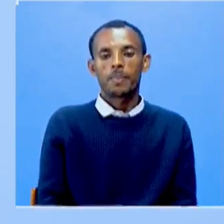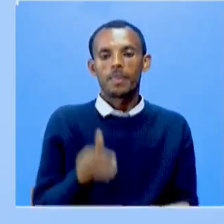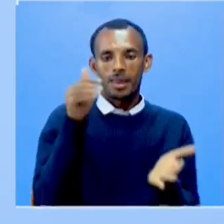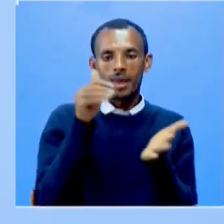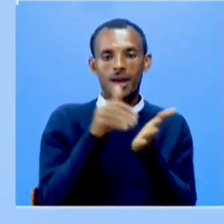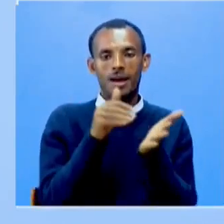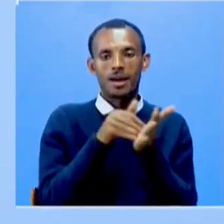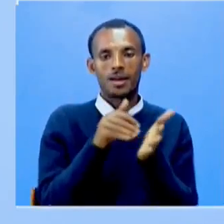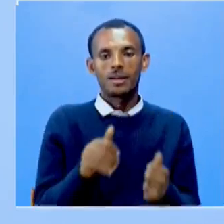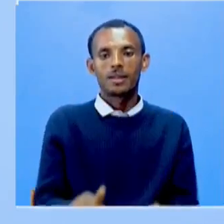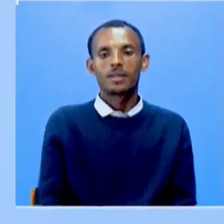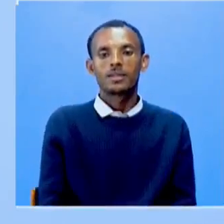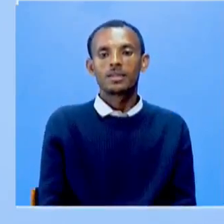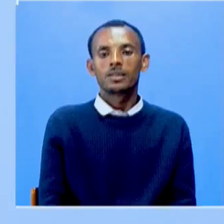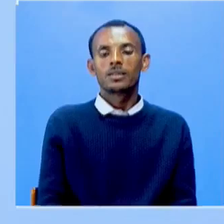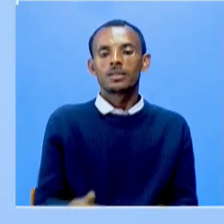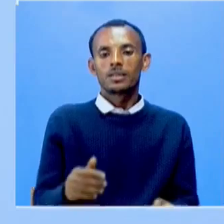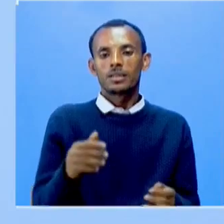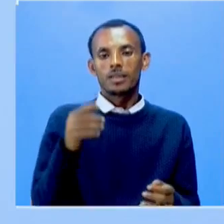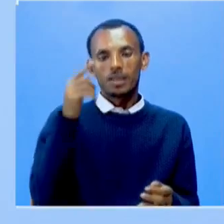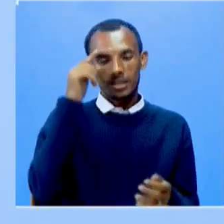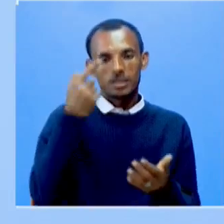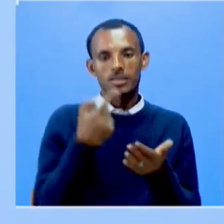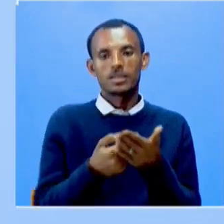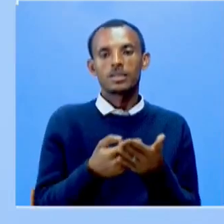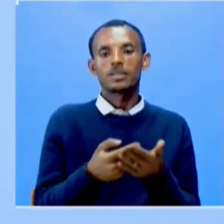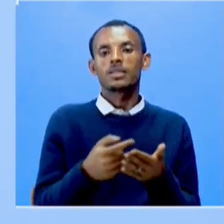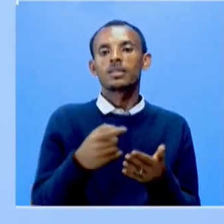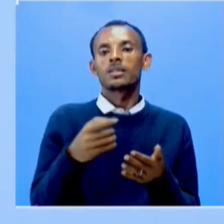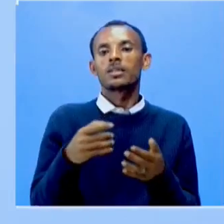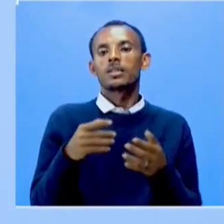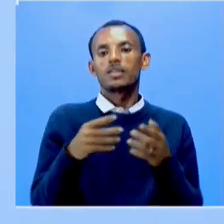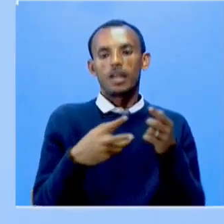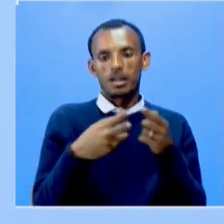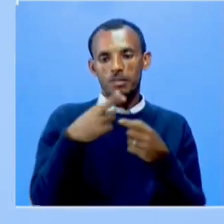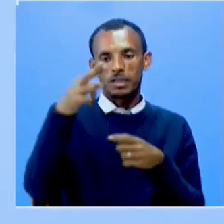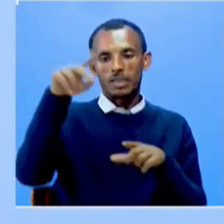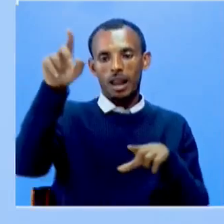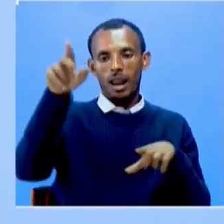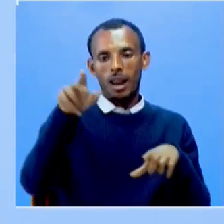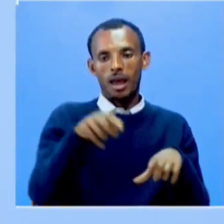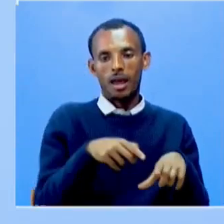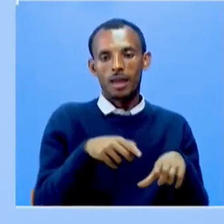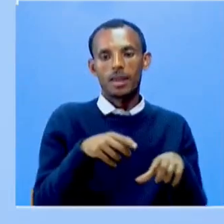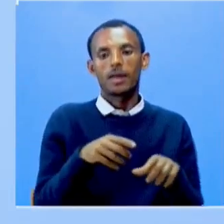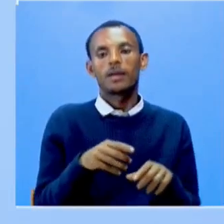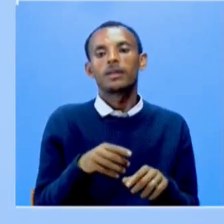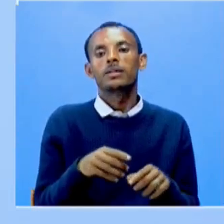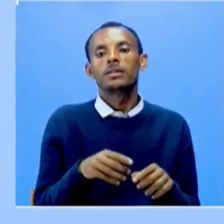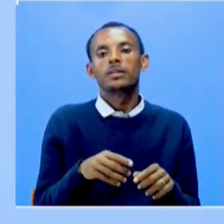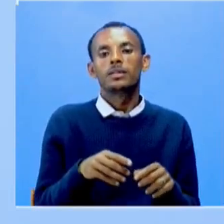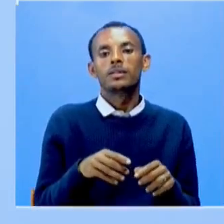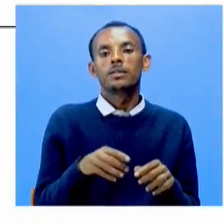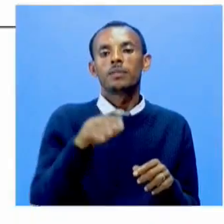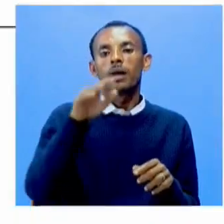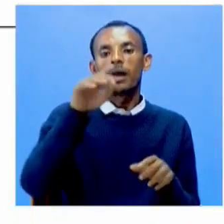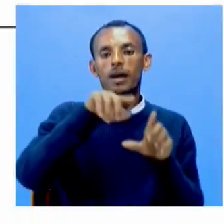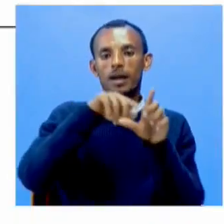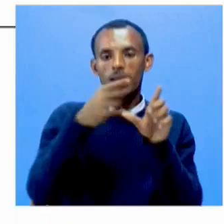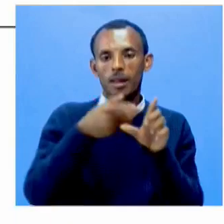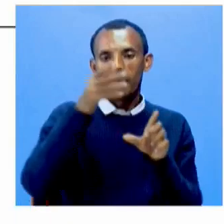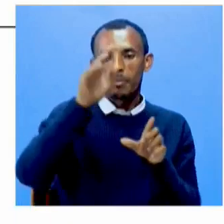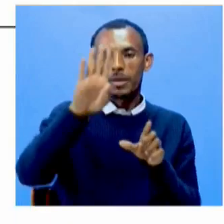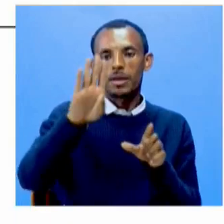Again, considering this as a transversal and these two lines are parallel, this